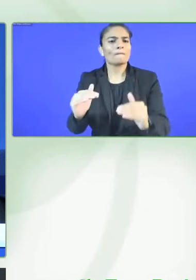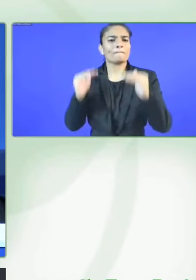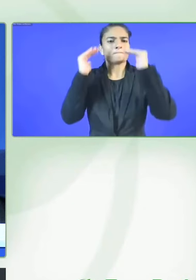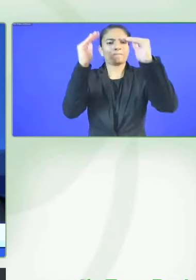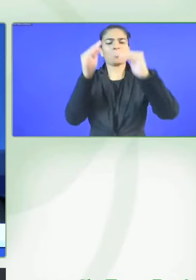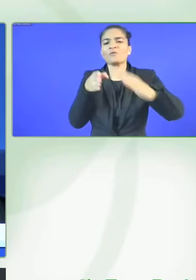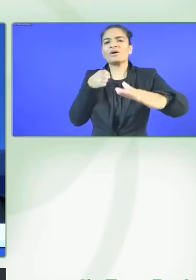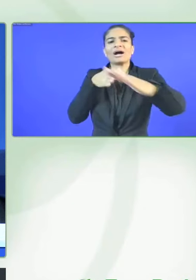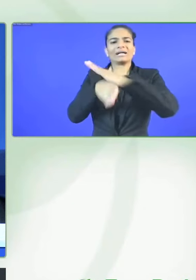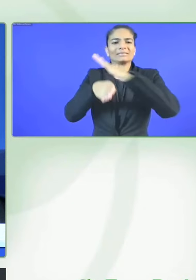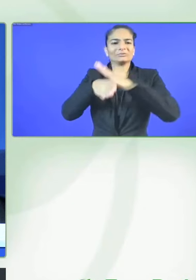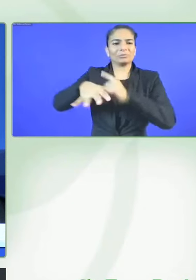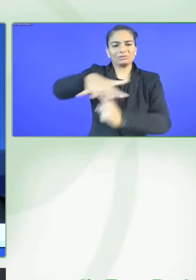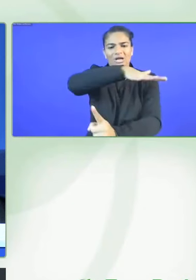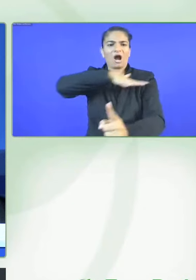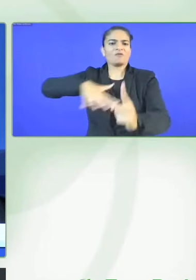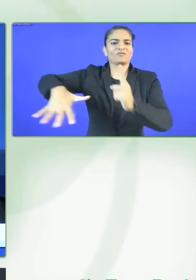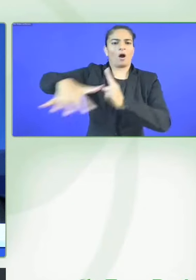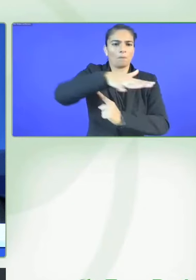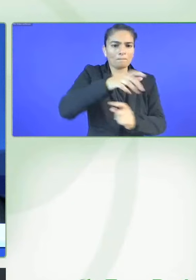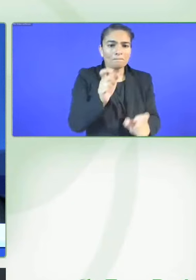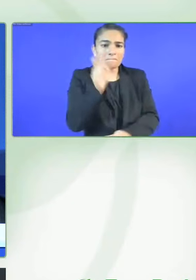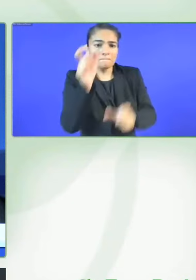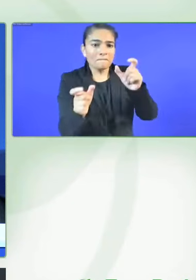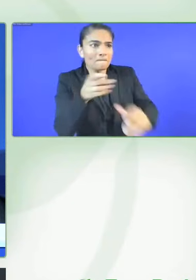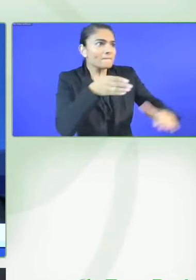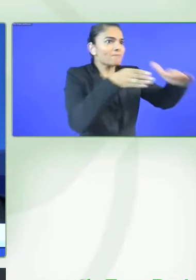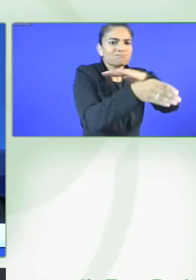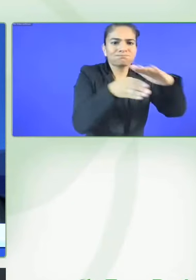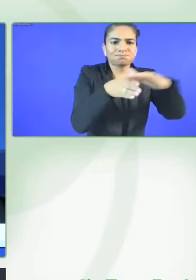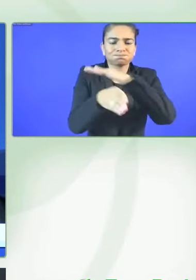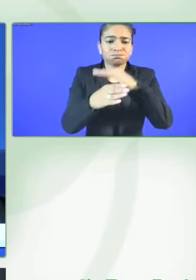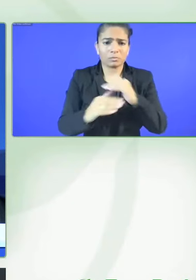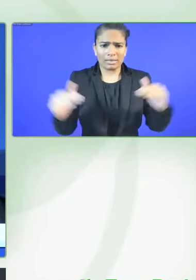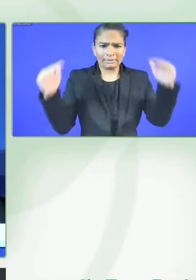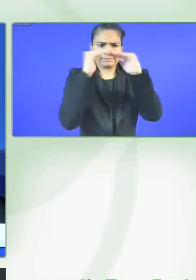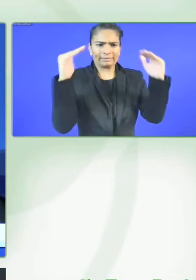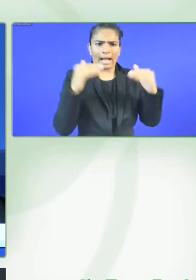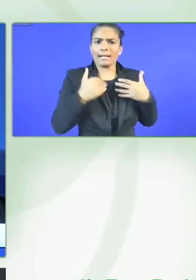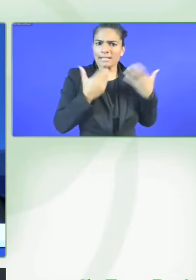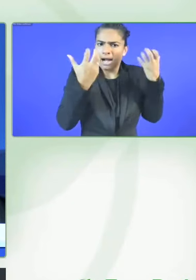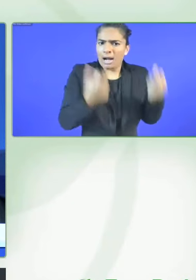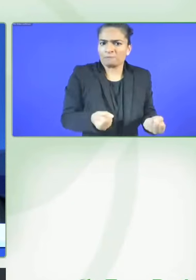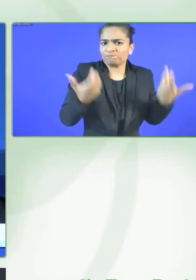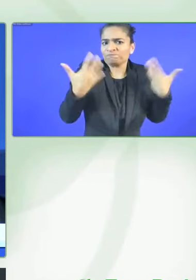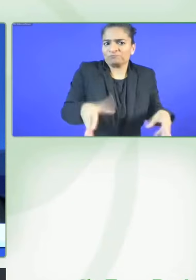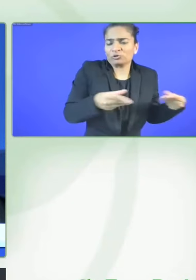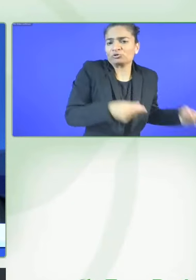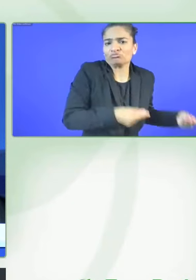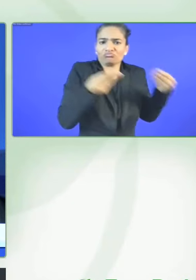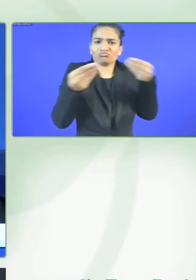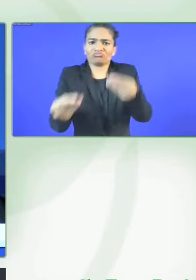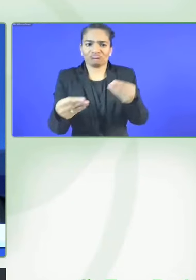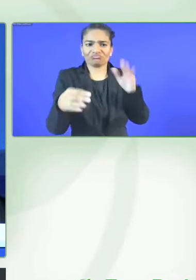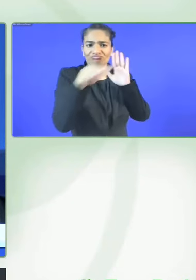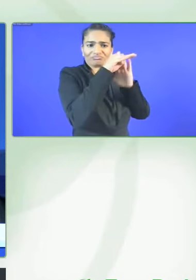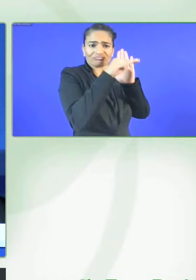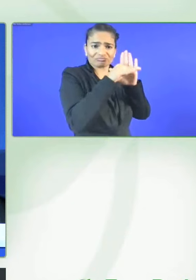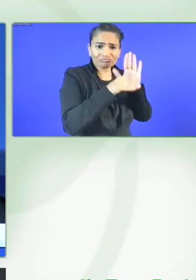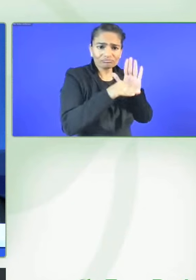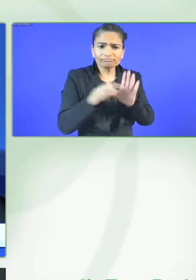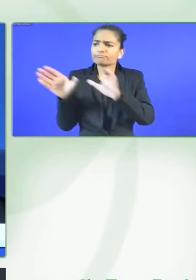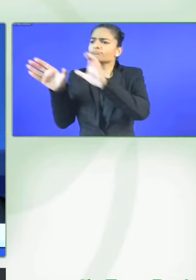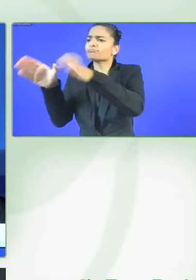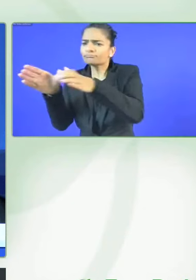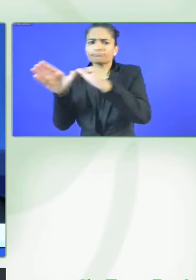is addressed as a separate target, there is a strong relationship between all of five, of course. There are